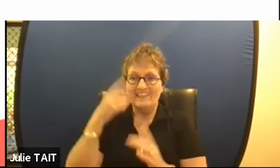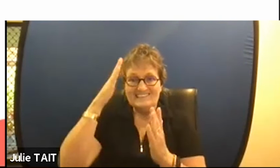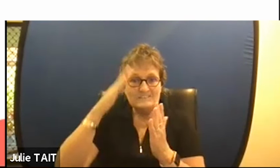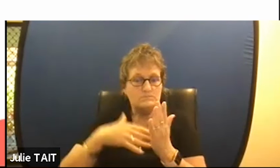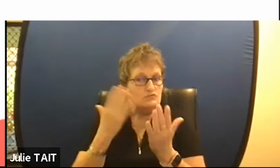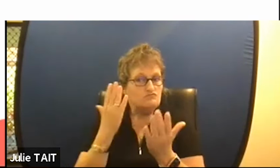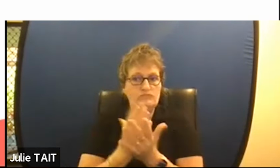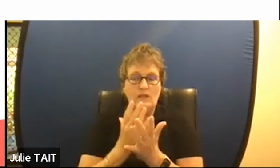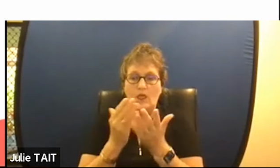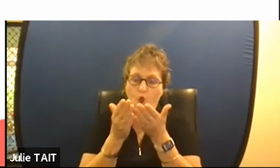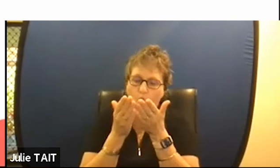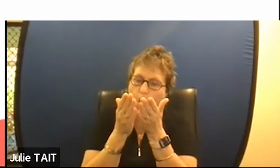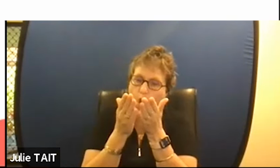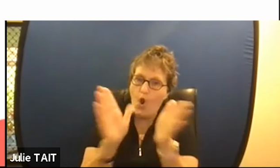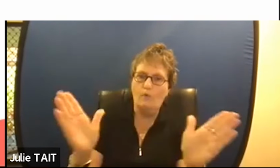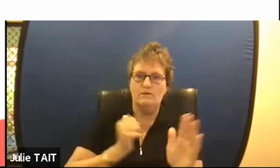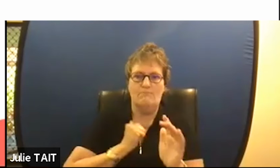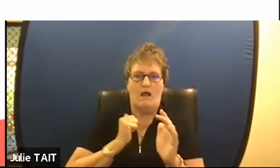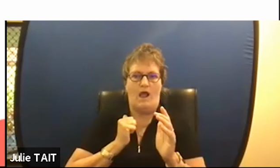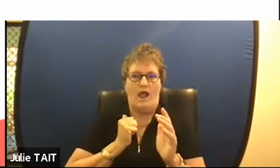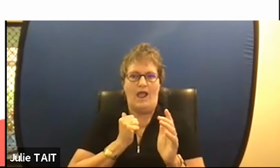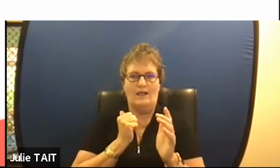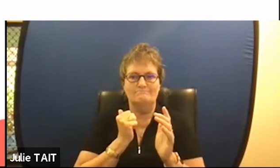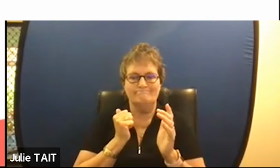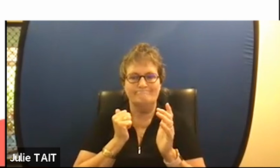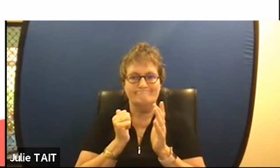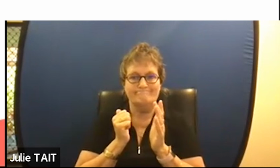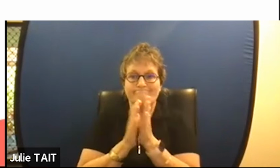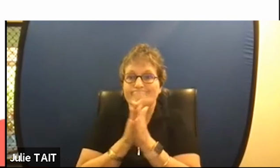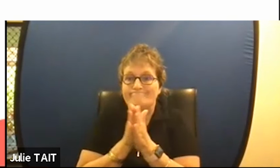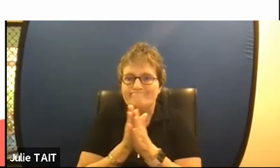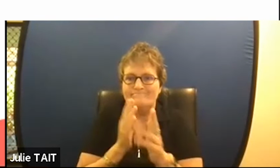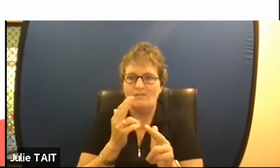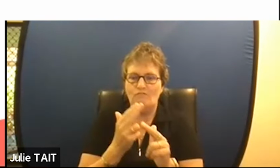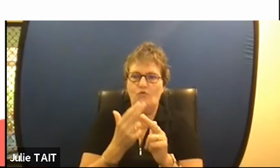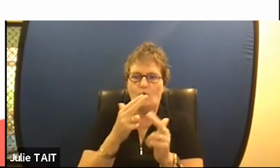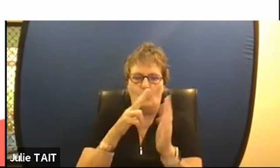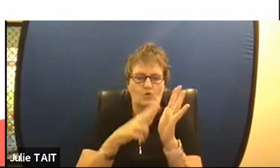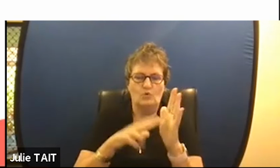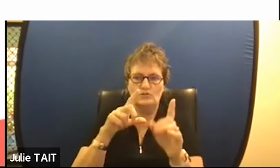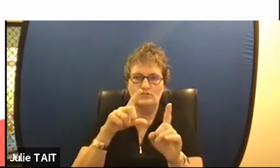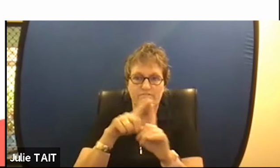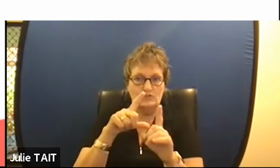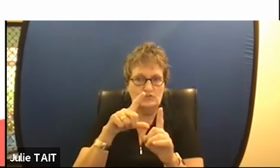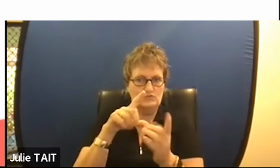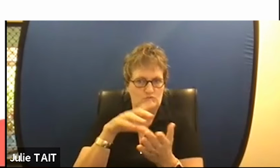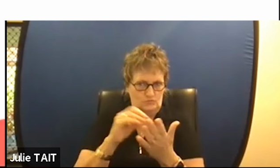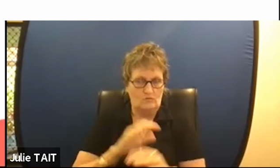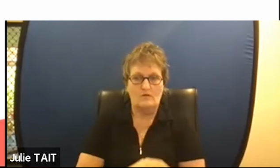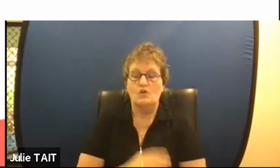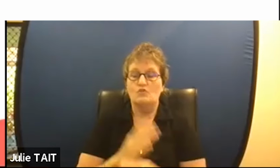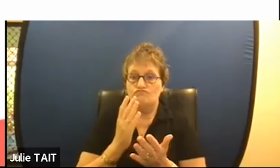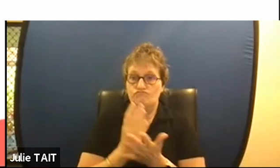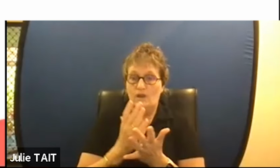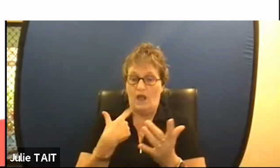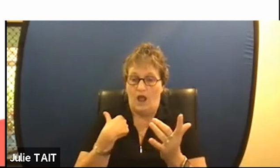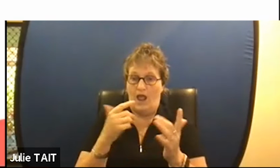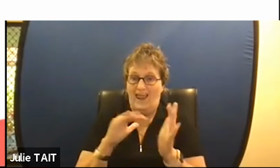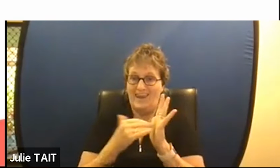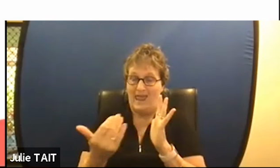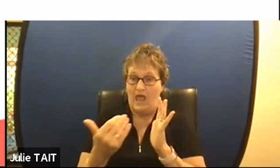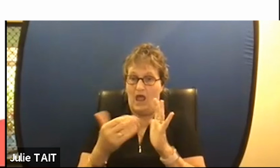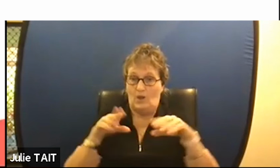my passion for neurodiverse accessibility advocacy, and it's encouraged me to take on multiple casual paid roles at UNSW and